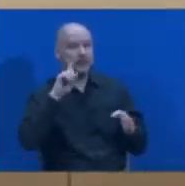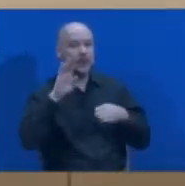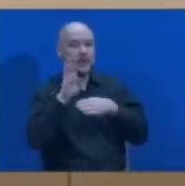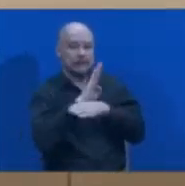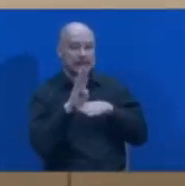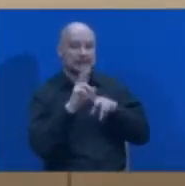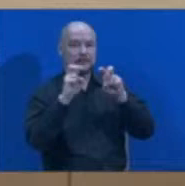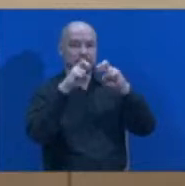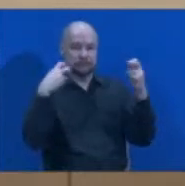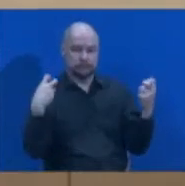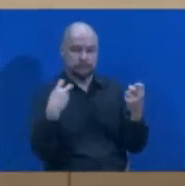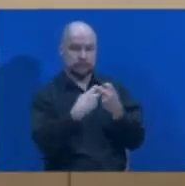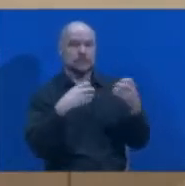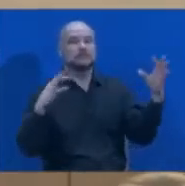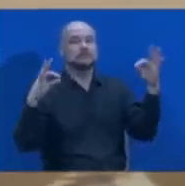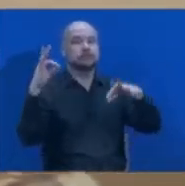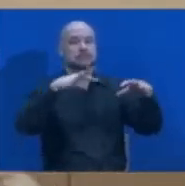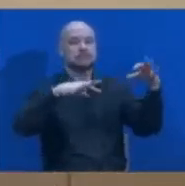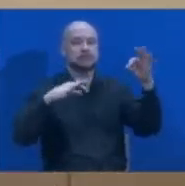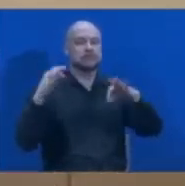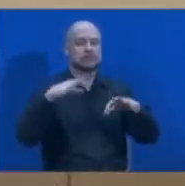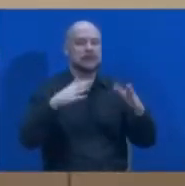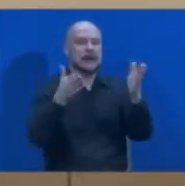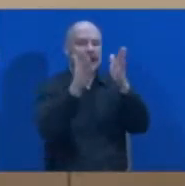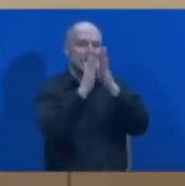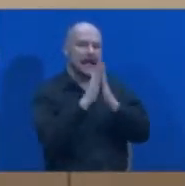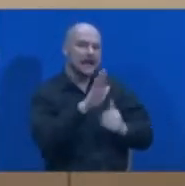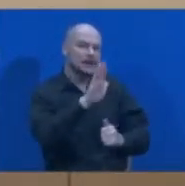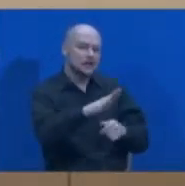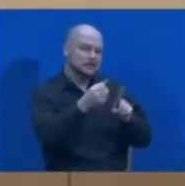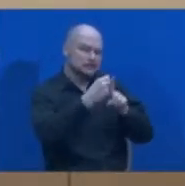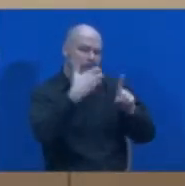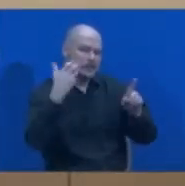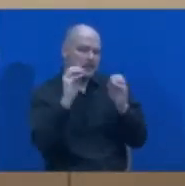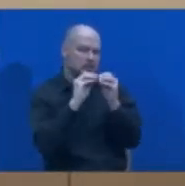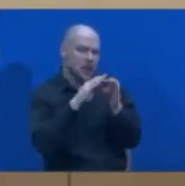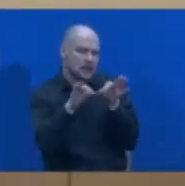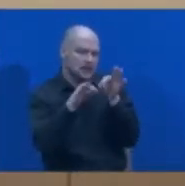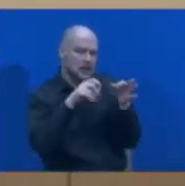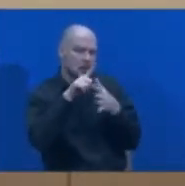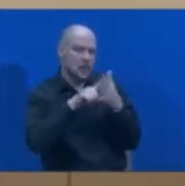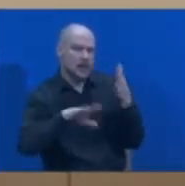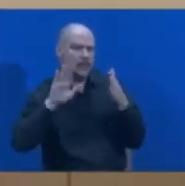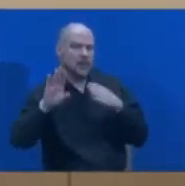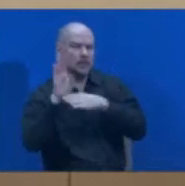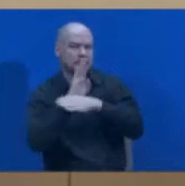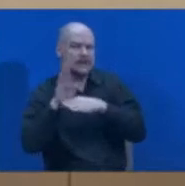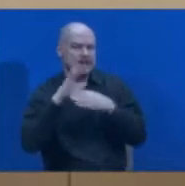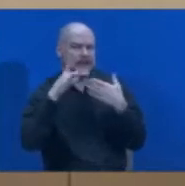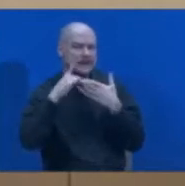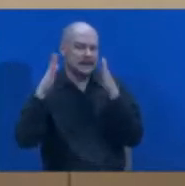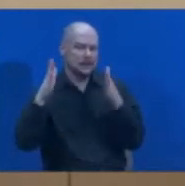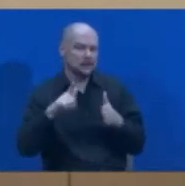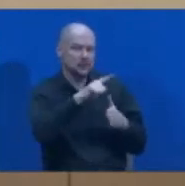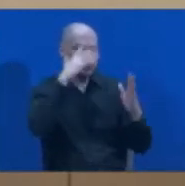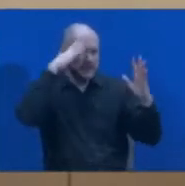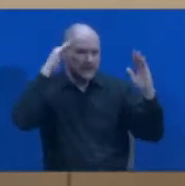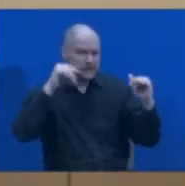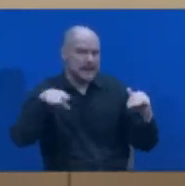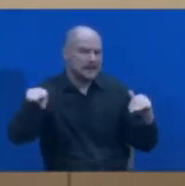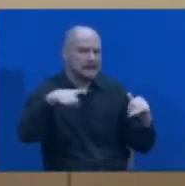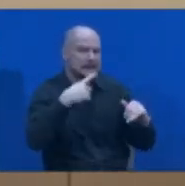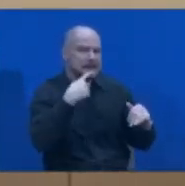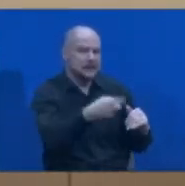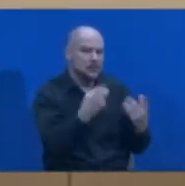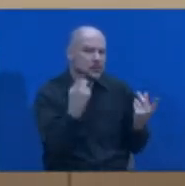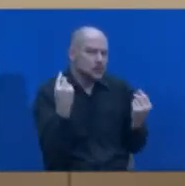roundtable. Just was hoping that you could explain a little bit further what sort of guidance you're looking for from the business roundtable